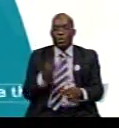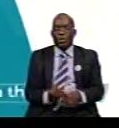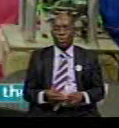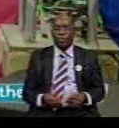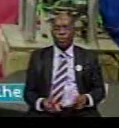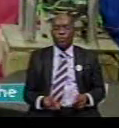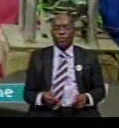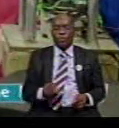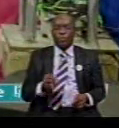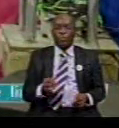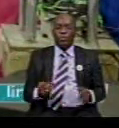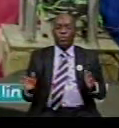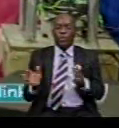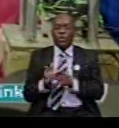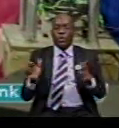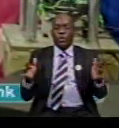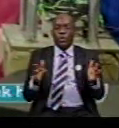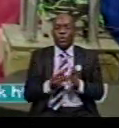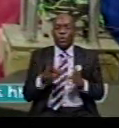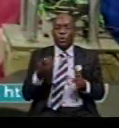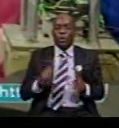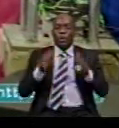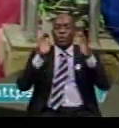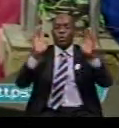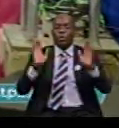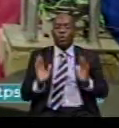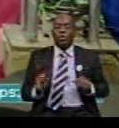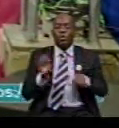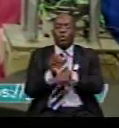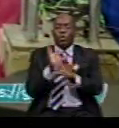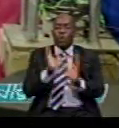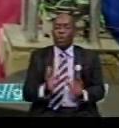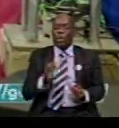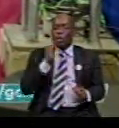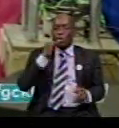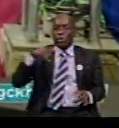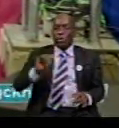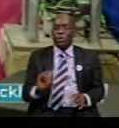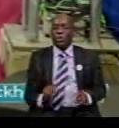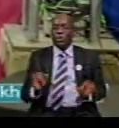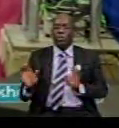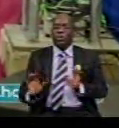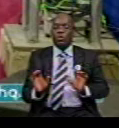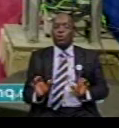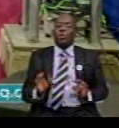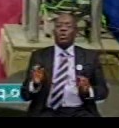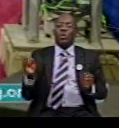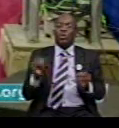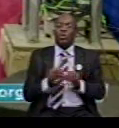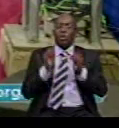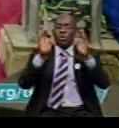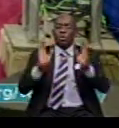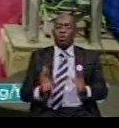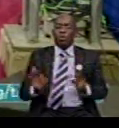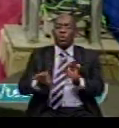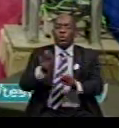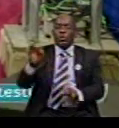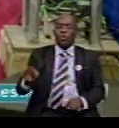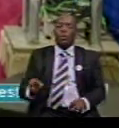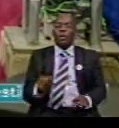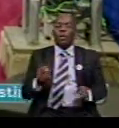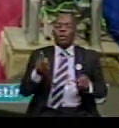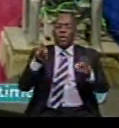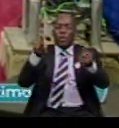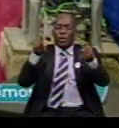Jesus, the miracle worker, is still doing more miracles. Spiritual miracles, physical miracles. We have